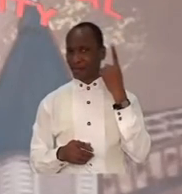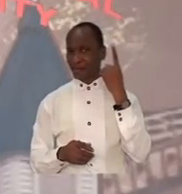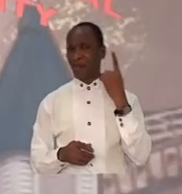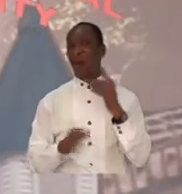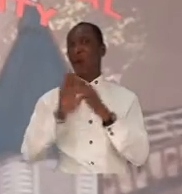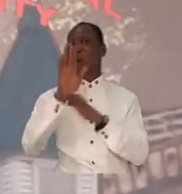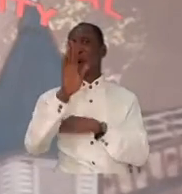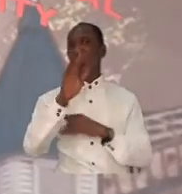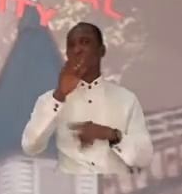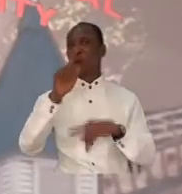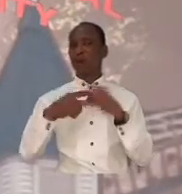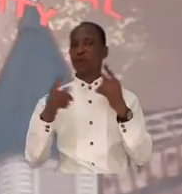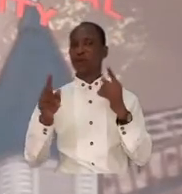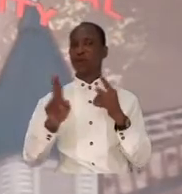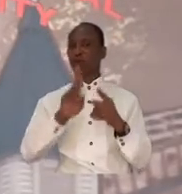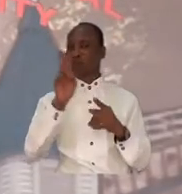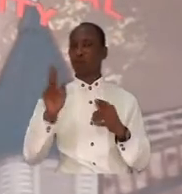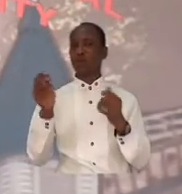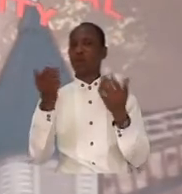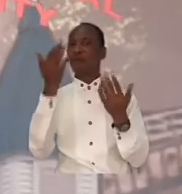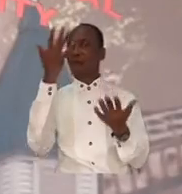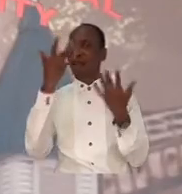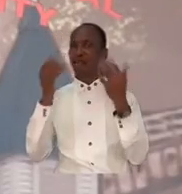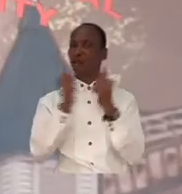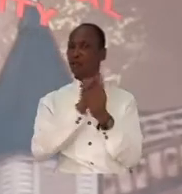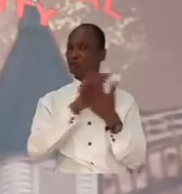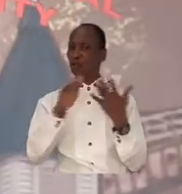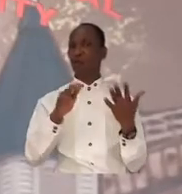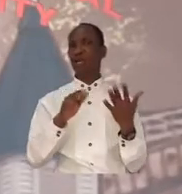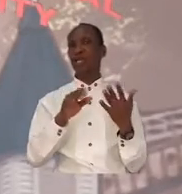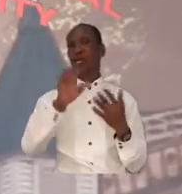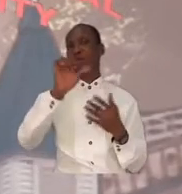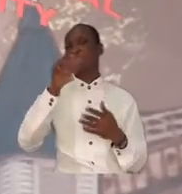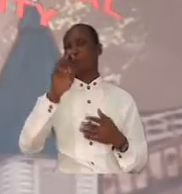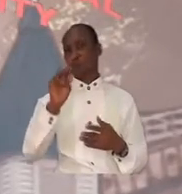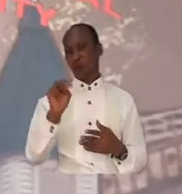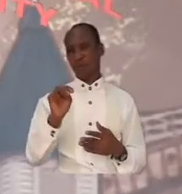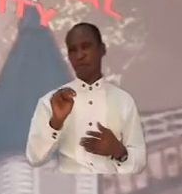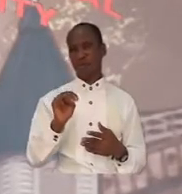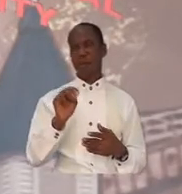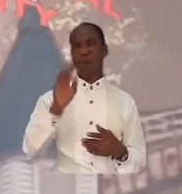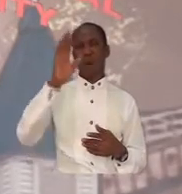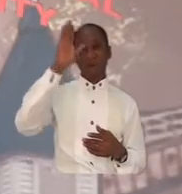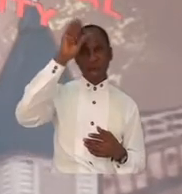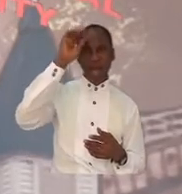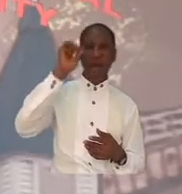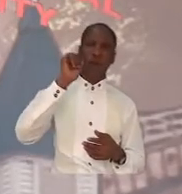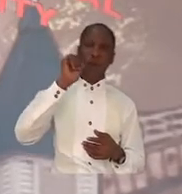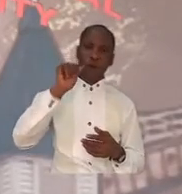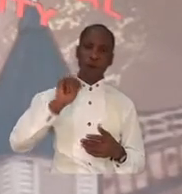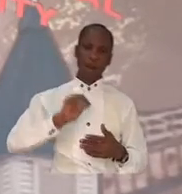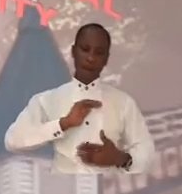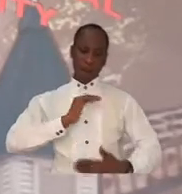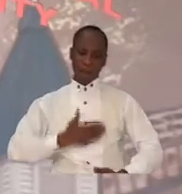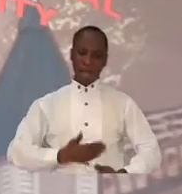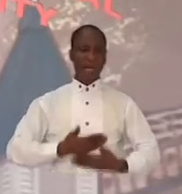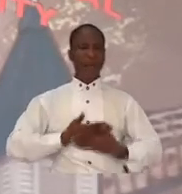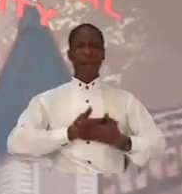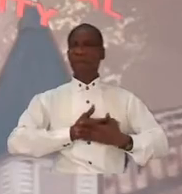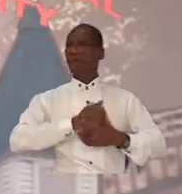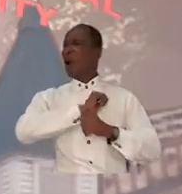old Janus suffer, a twelve grownus, a shiwa, a kuo yina, a merma ma, a painful,